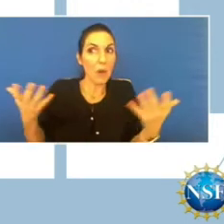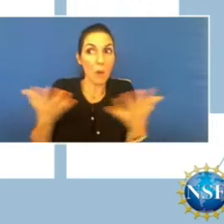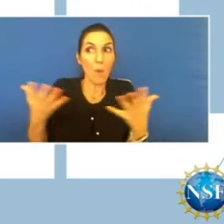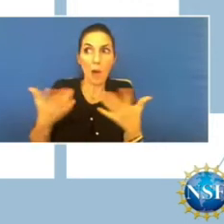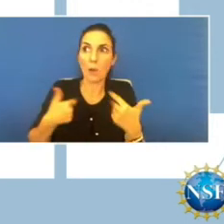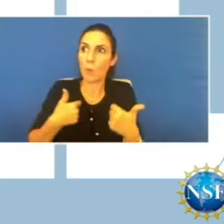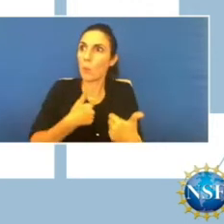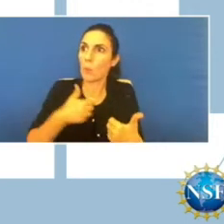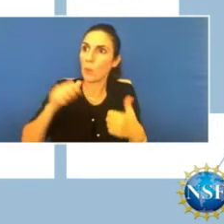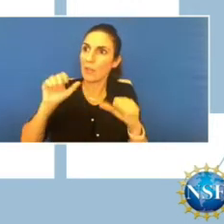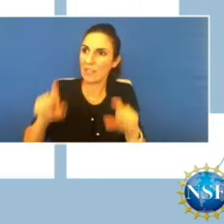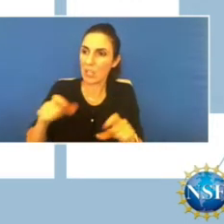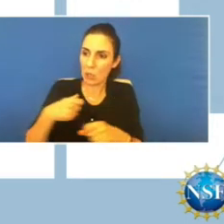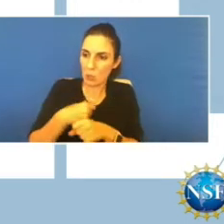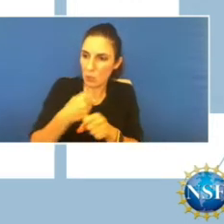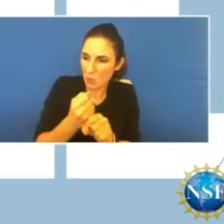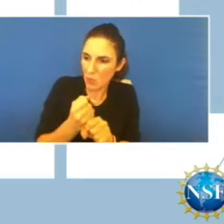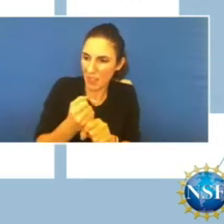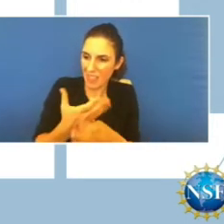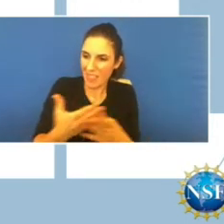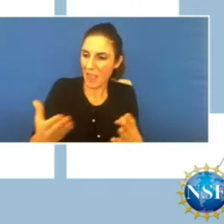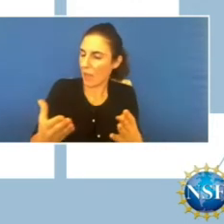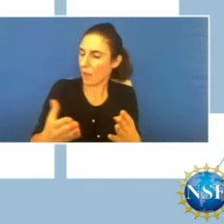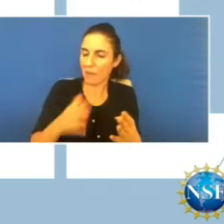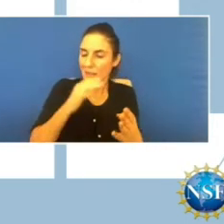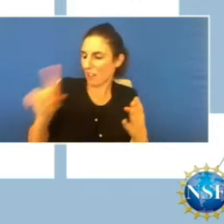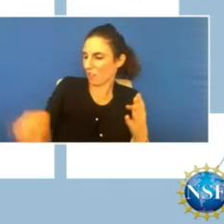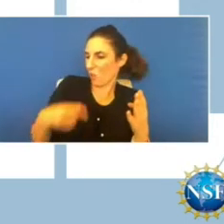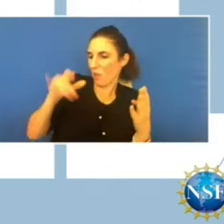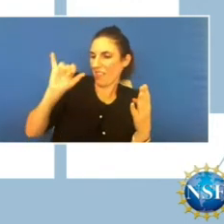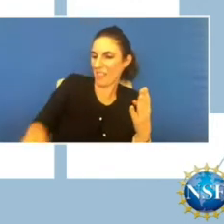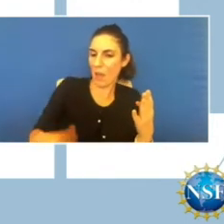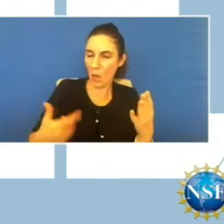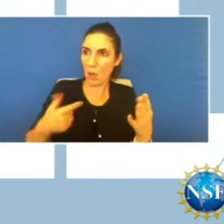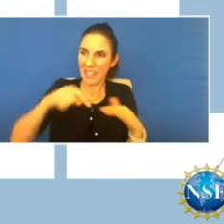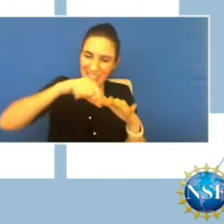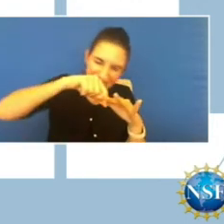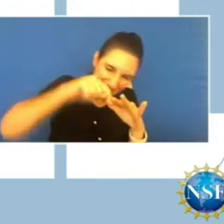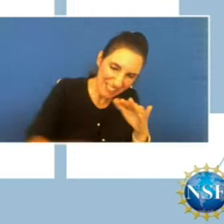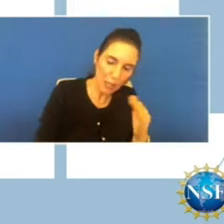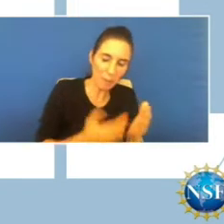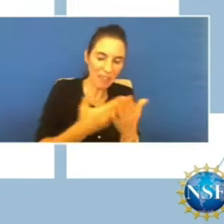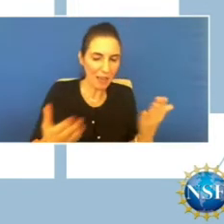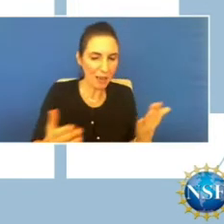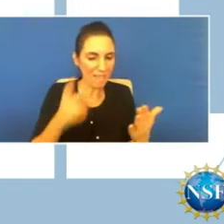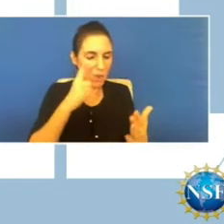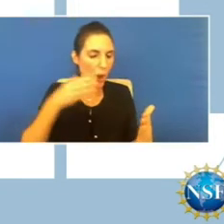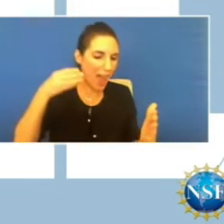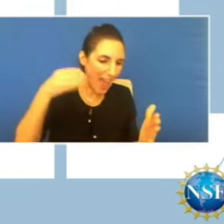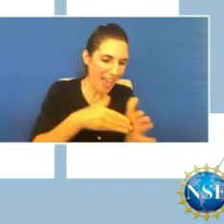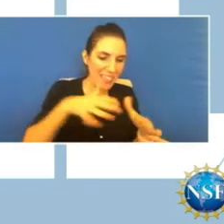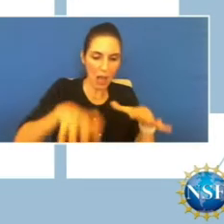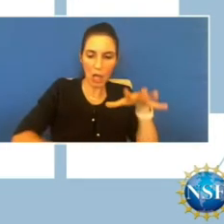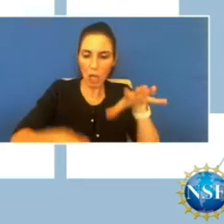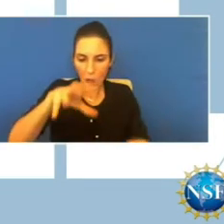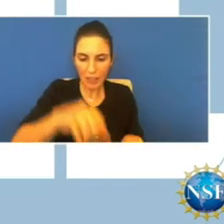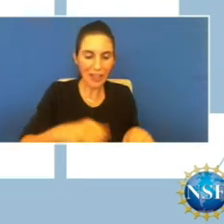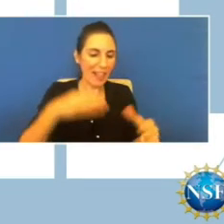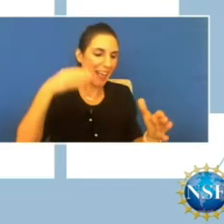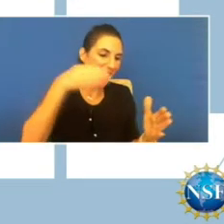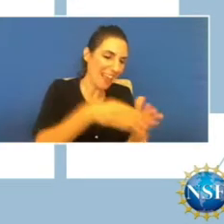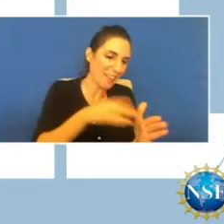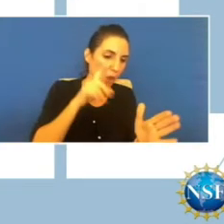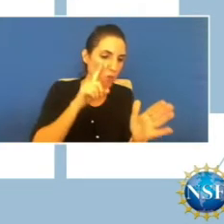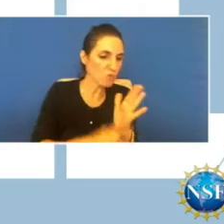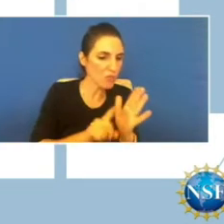as they are, as deep issues of what it means to do kind of anti-colonial and anti-racist work. So I